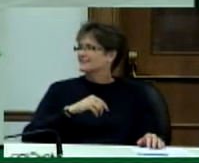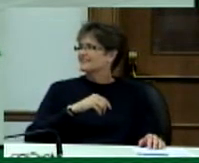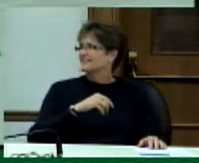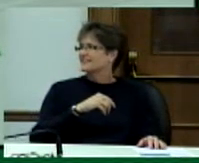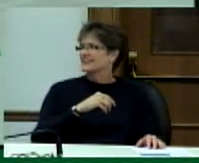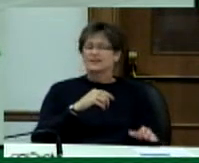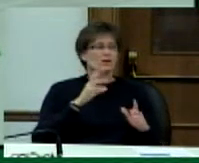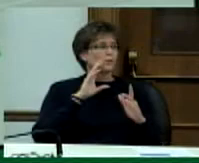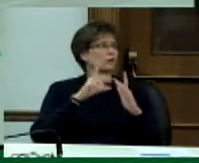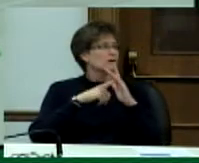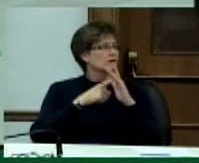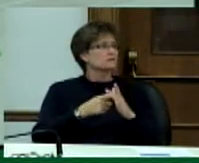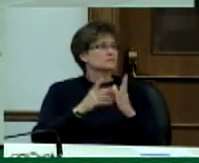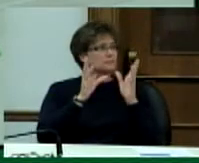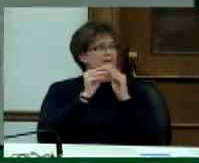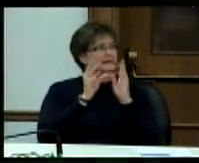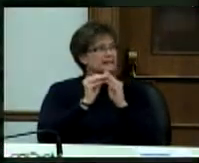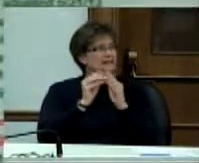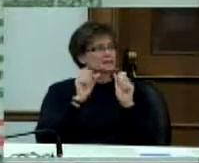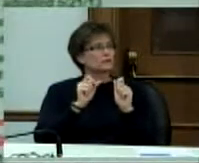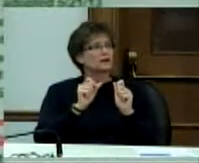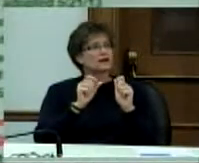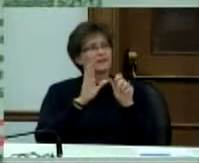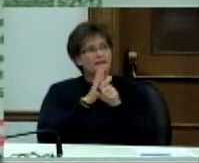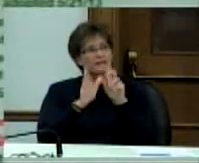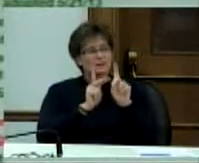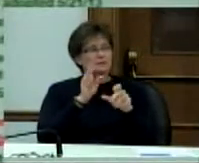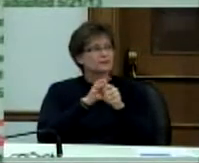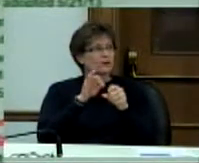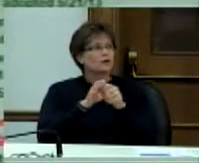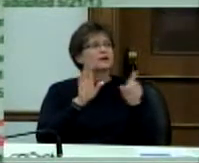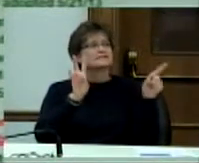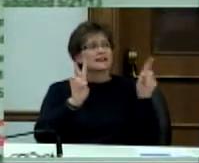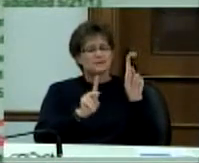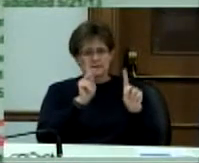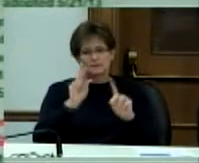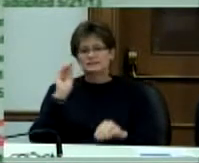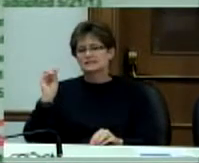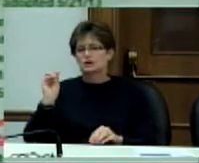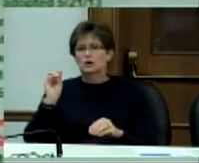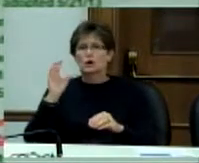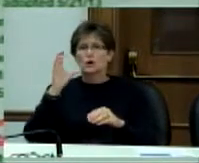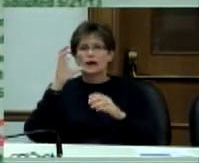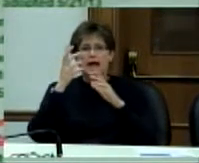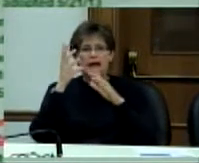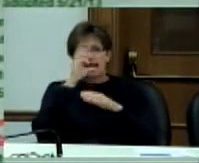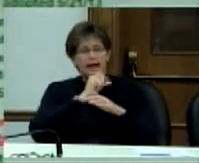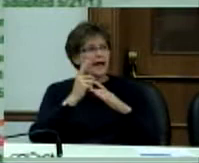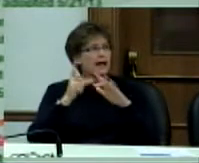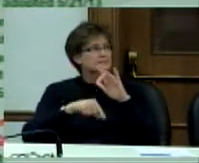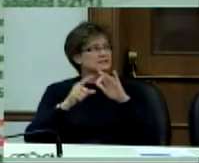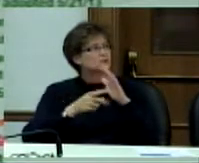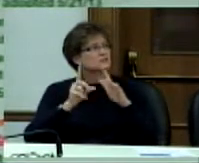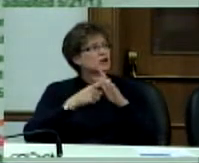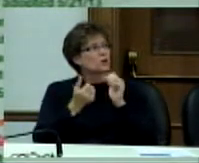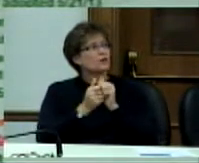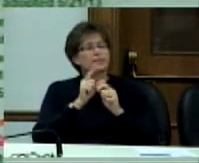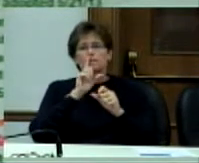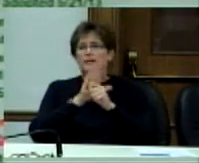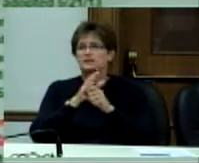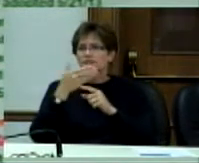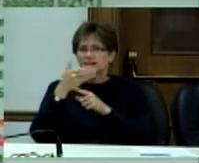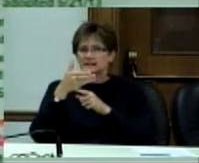We'll call this meeting to order. Mr. Clerk, do we have a quorum? We do. We have 7 present and 0 absent. We'll begin with the Pledge of Allegiance.